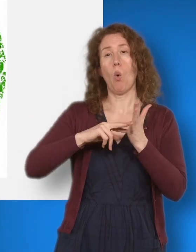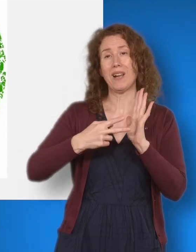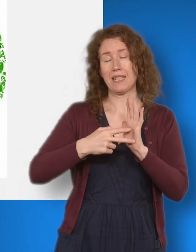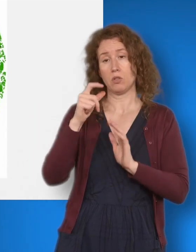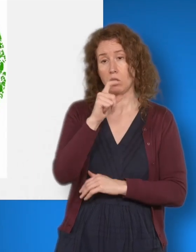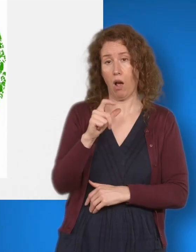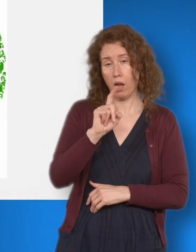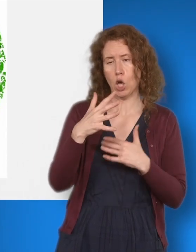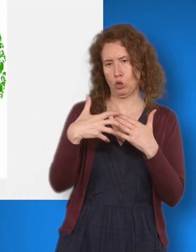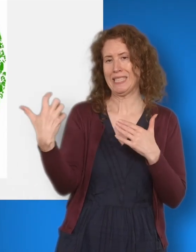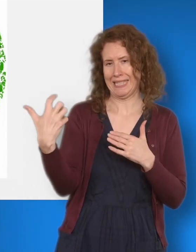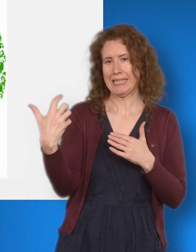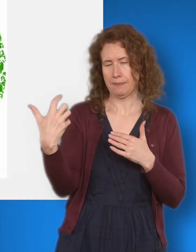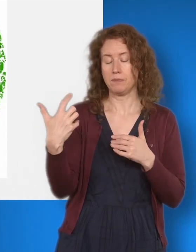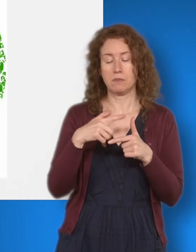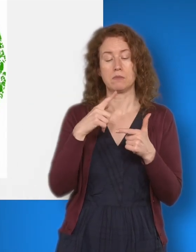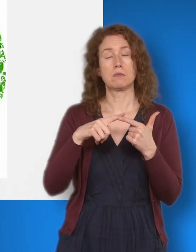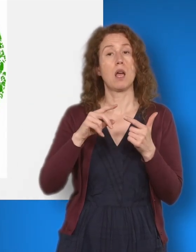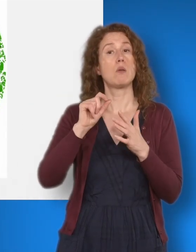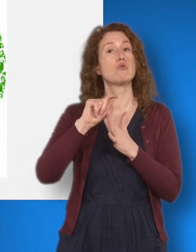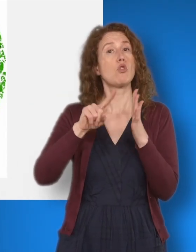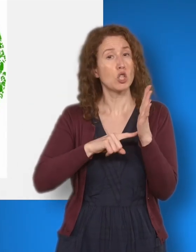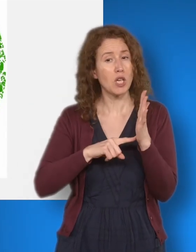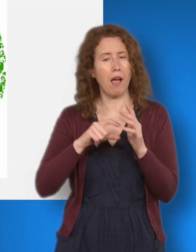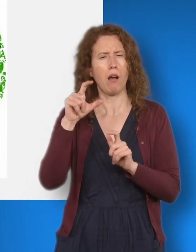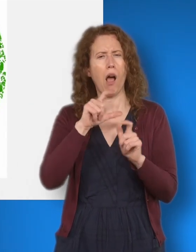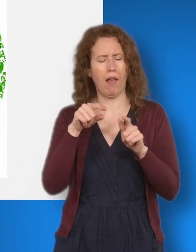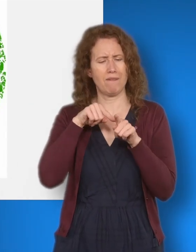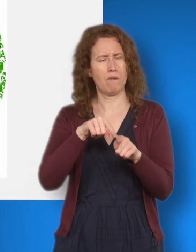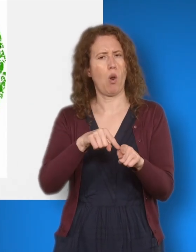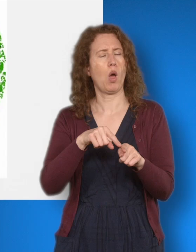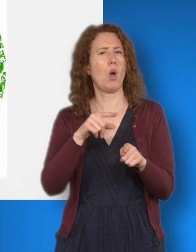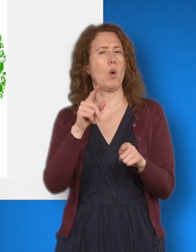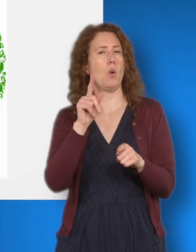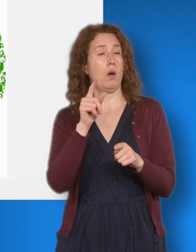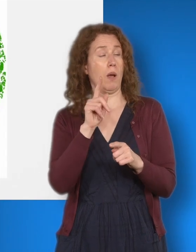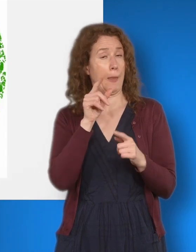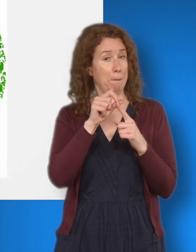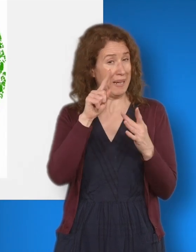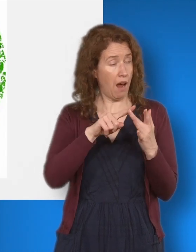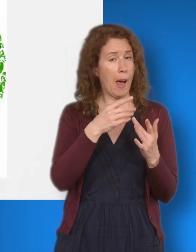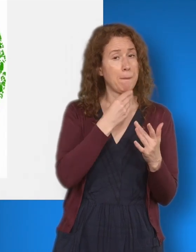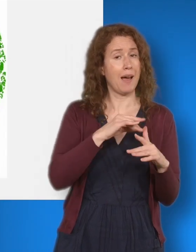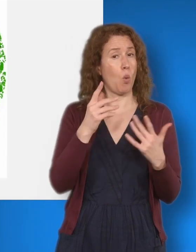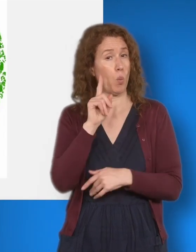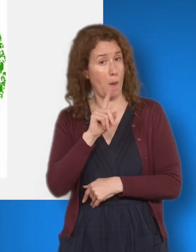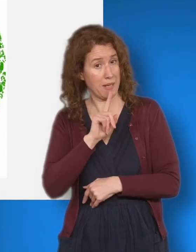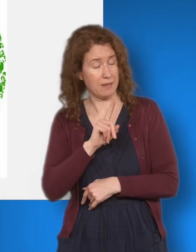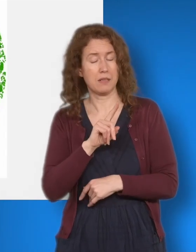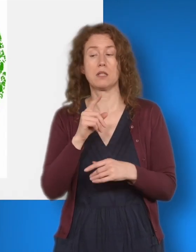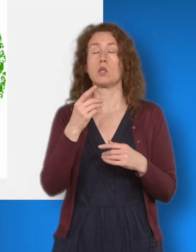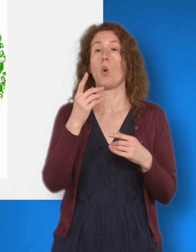represented in green. The projects are colored on the basis of the gender of the PI. So projects with a